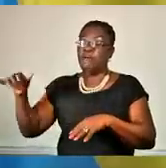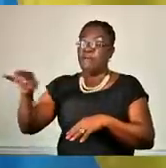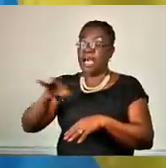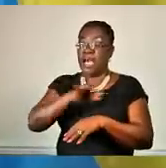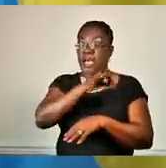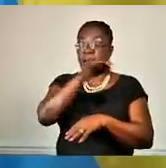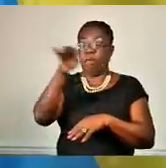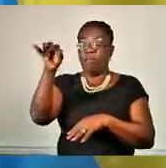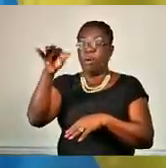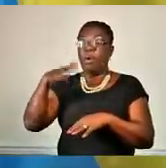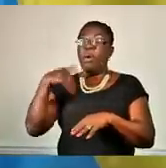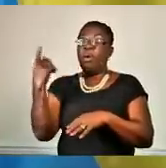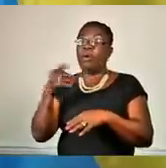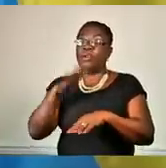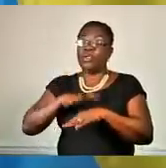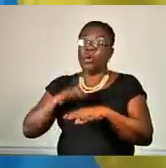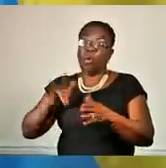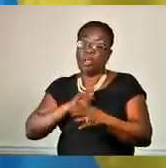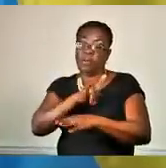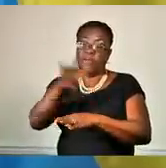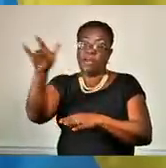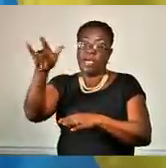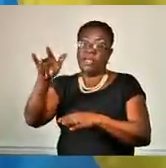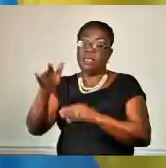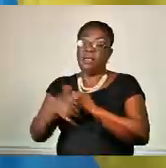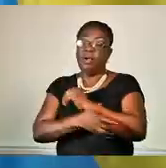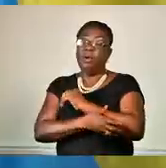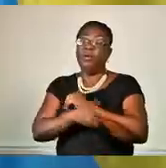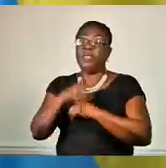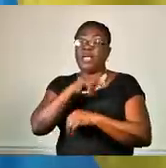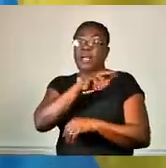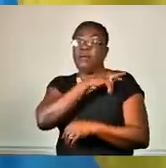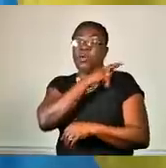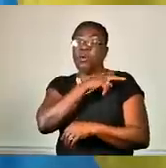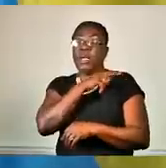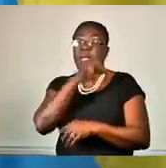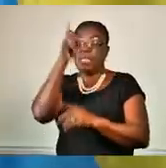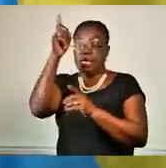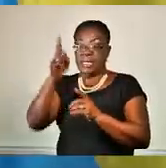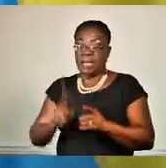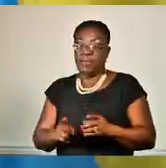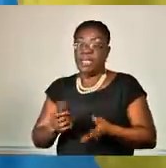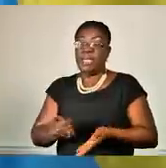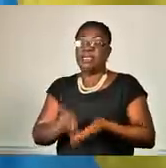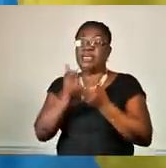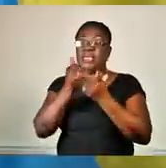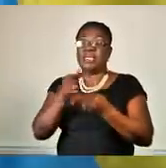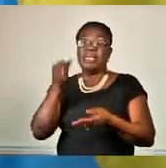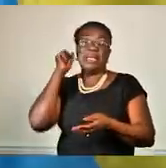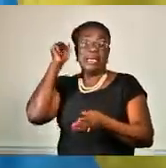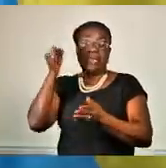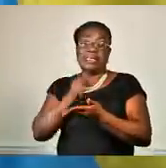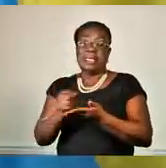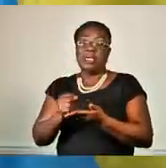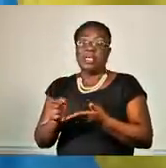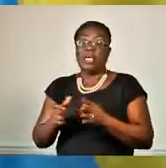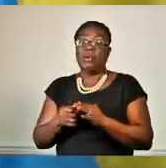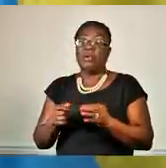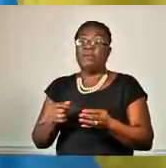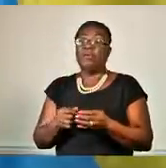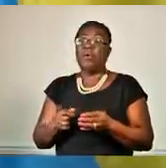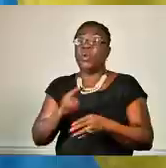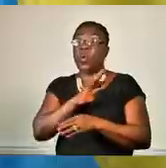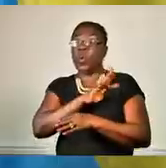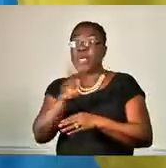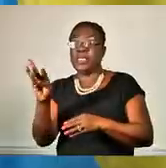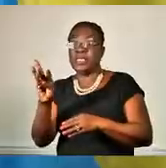also on the flight were kevin o'reilly the deputy assistant secretary of state for the western